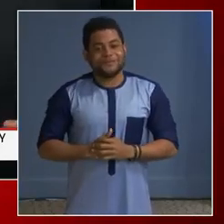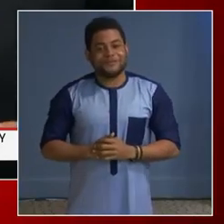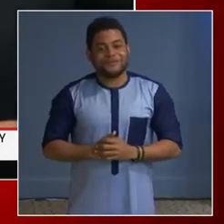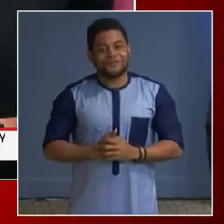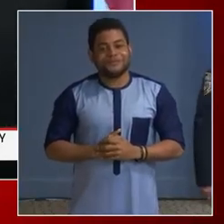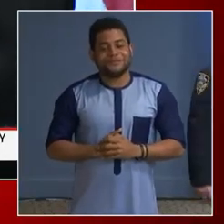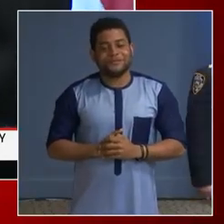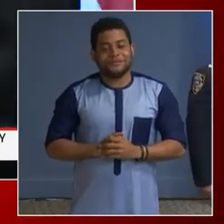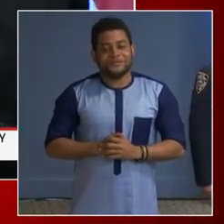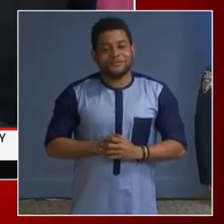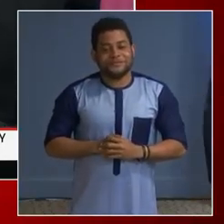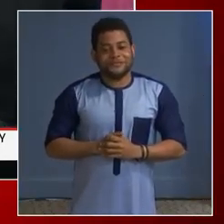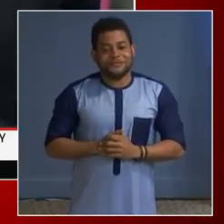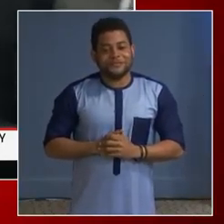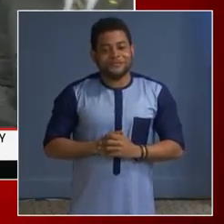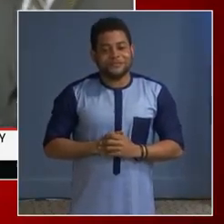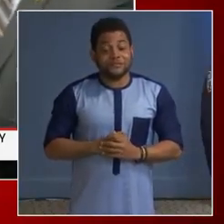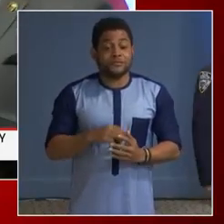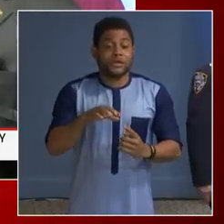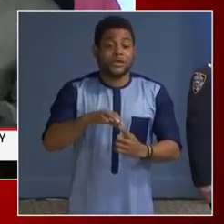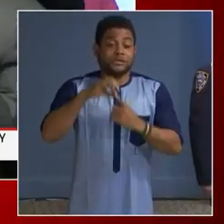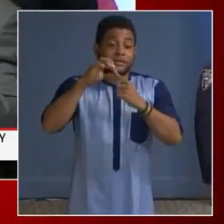Special Agent.